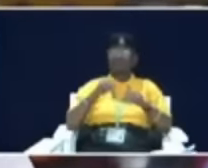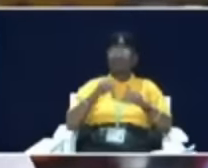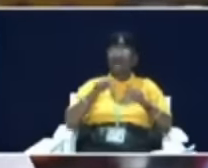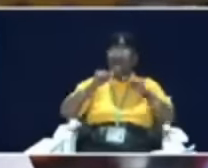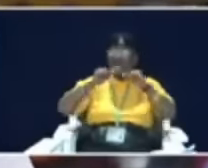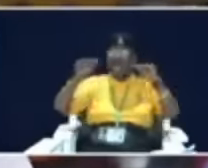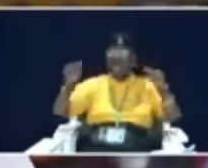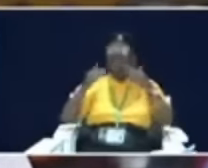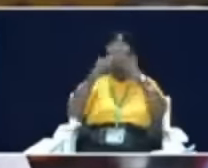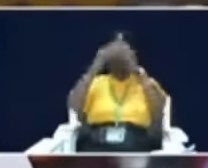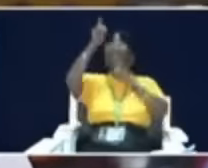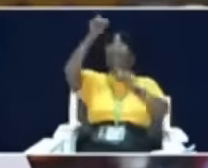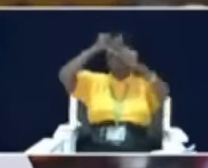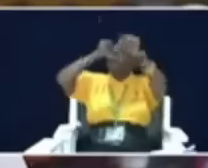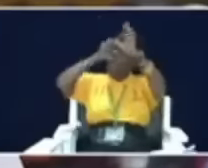thank you, Daddy.